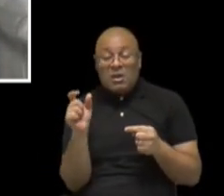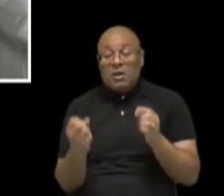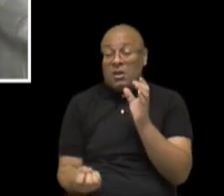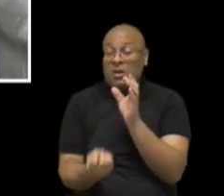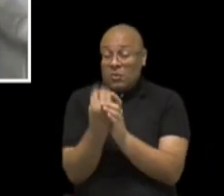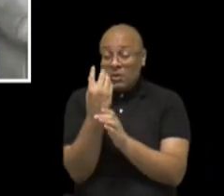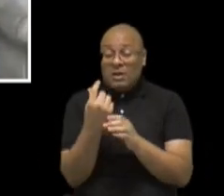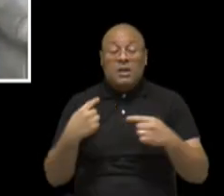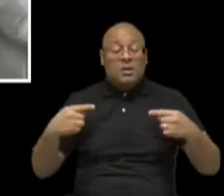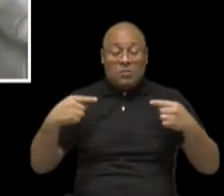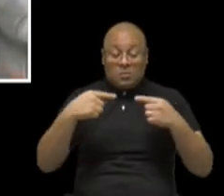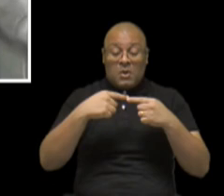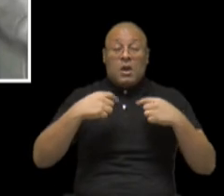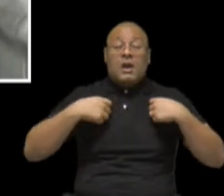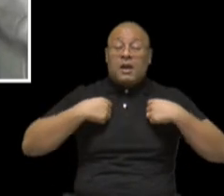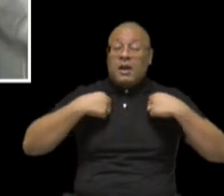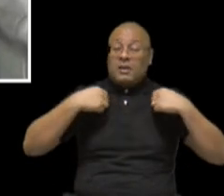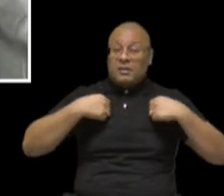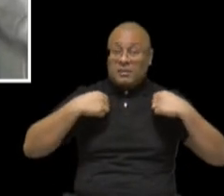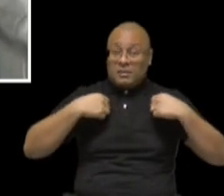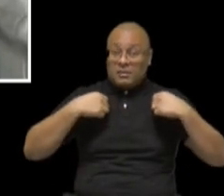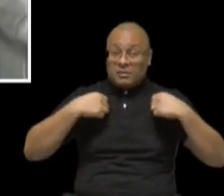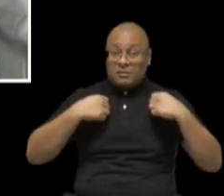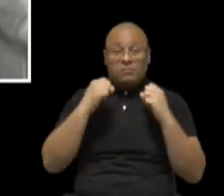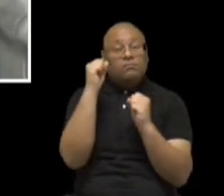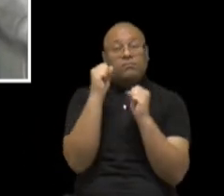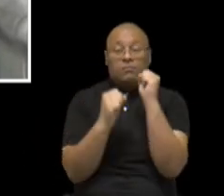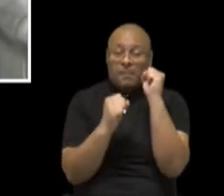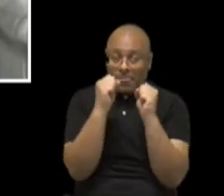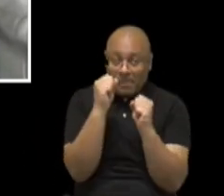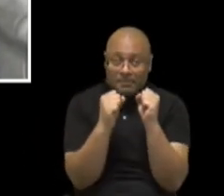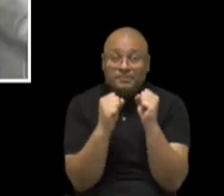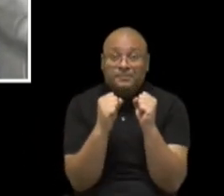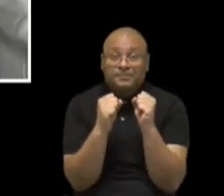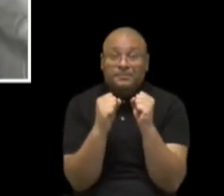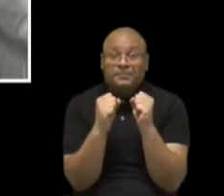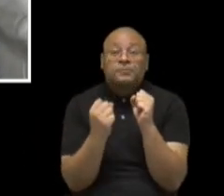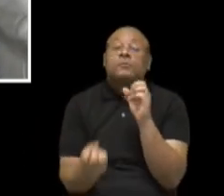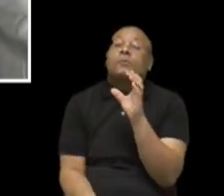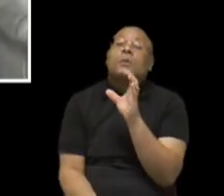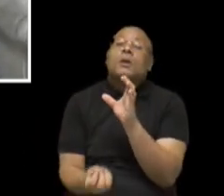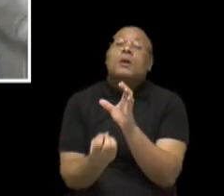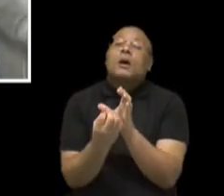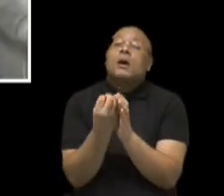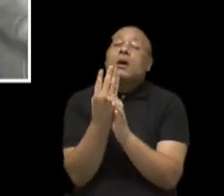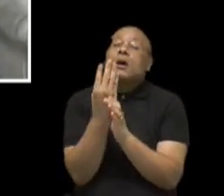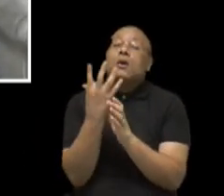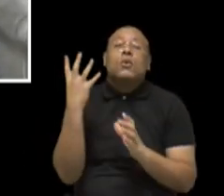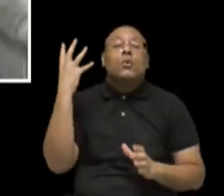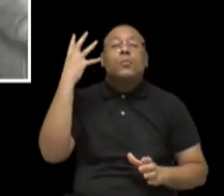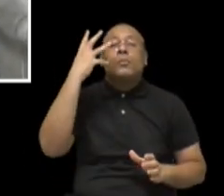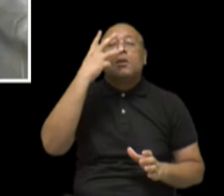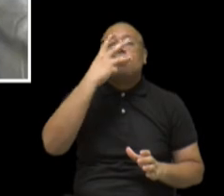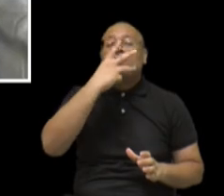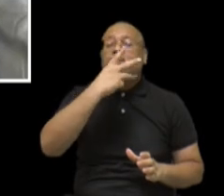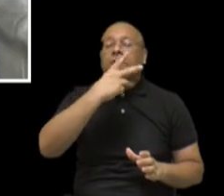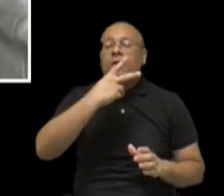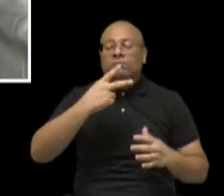sweatshirt. Whether with this fabric, Missoni would create a beautiful, elegant